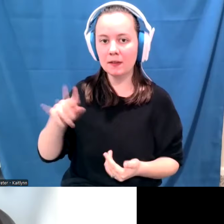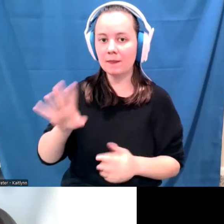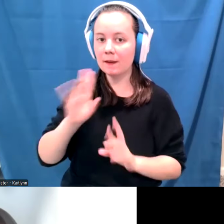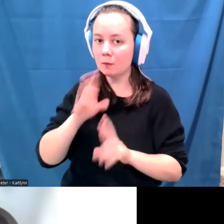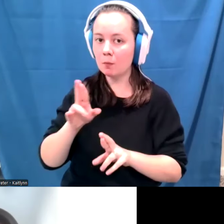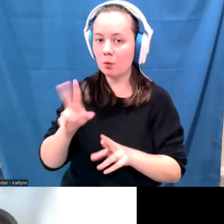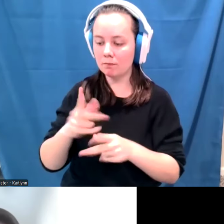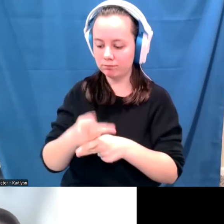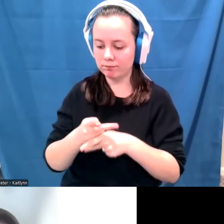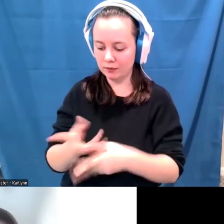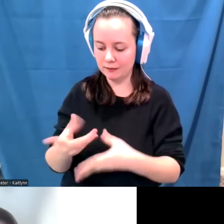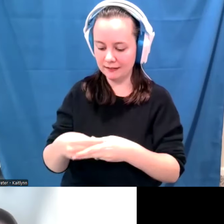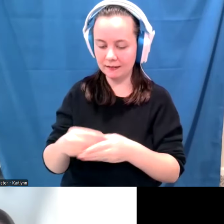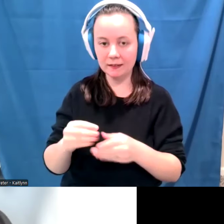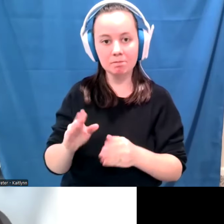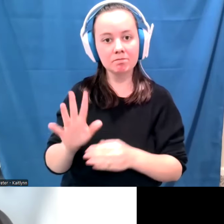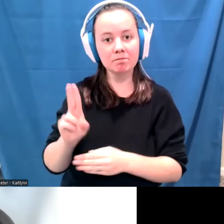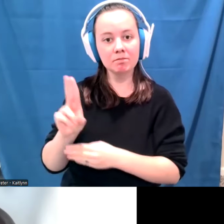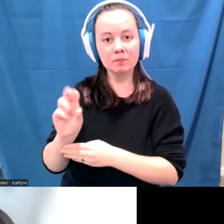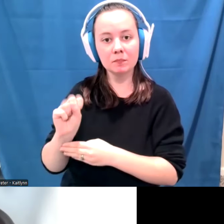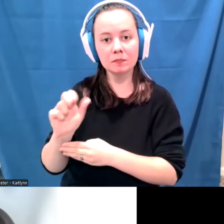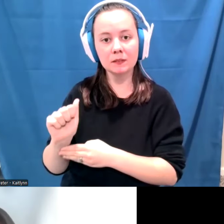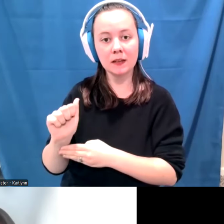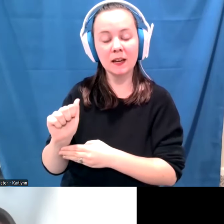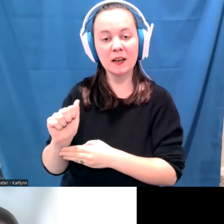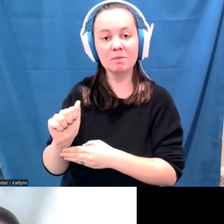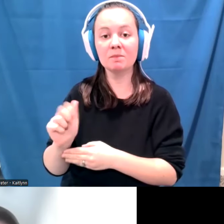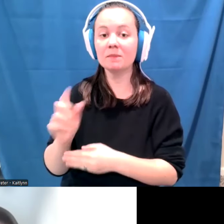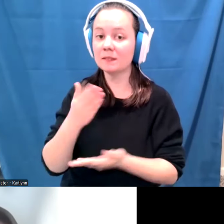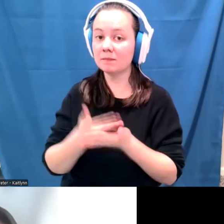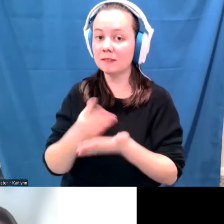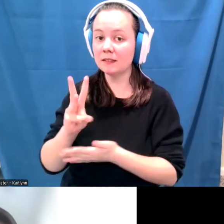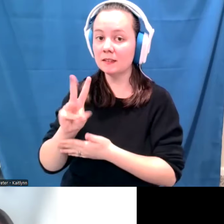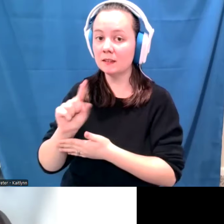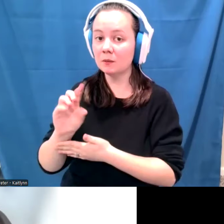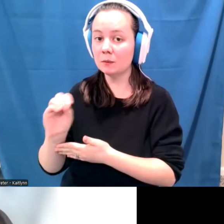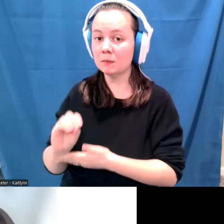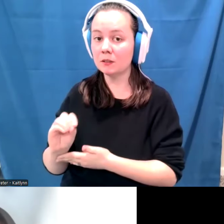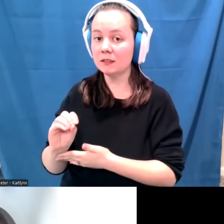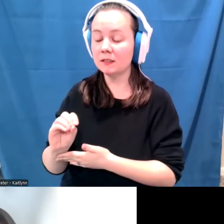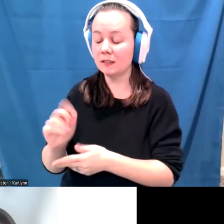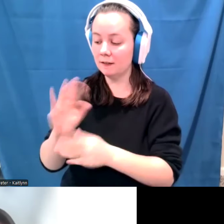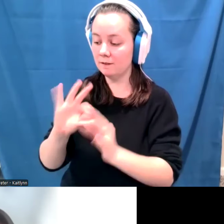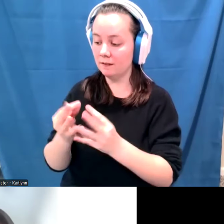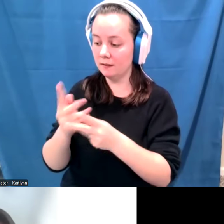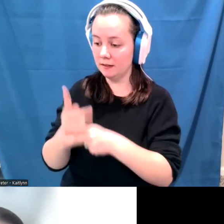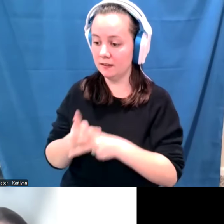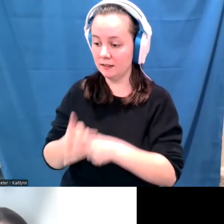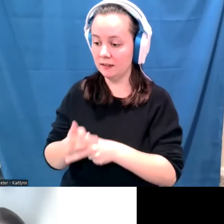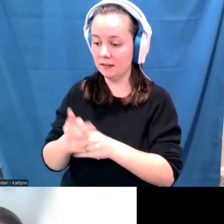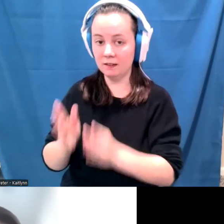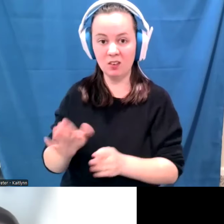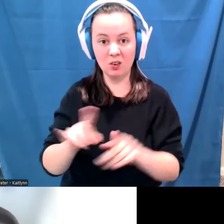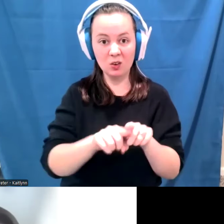in the US that 61% of family caregivers are also balancing full or part-time work